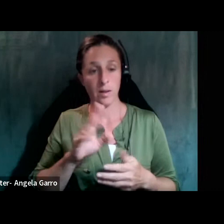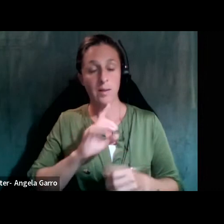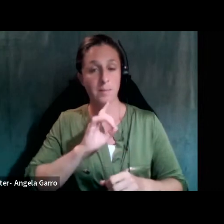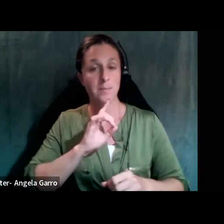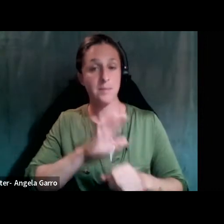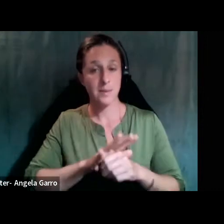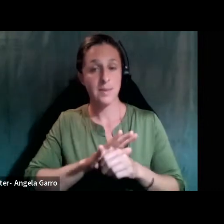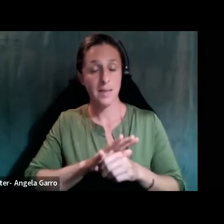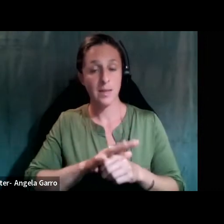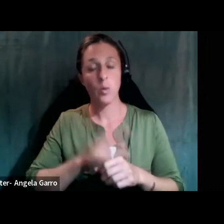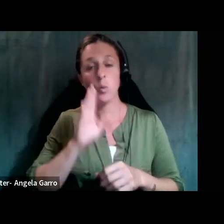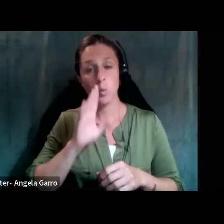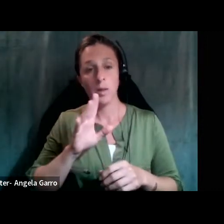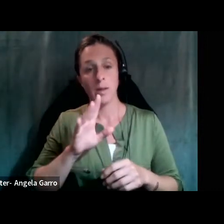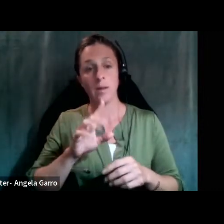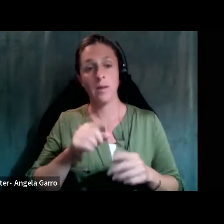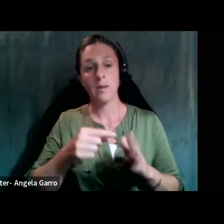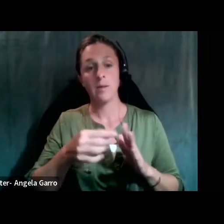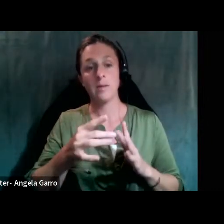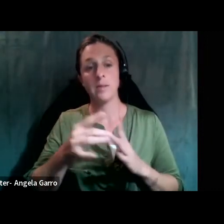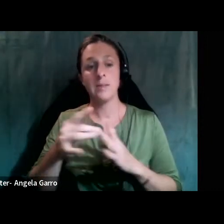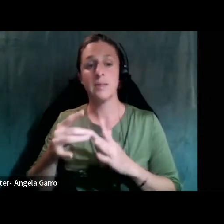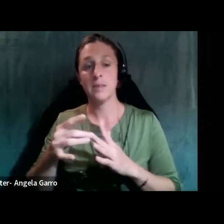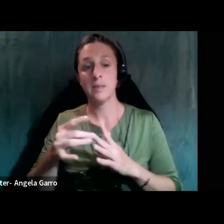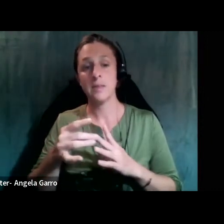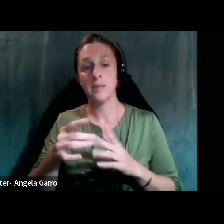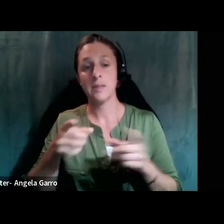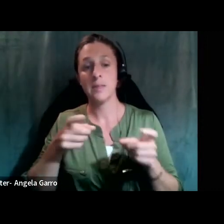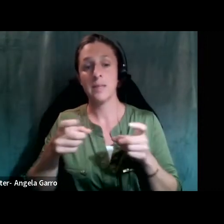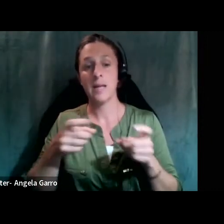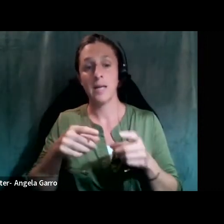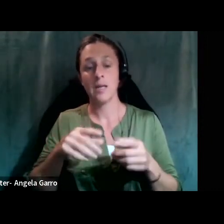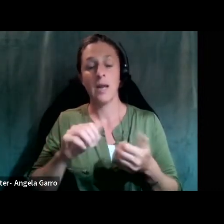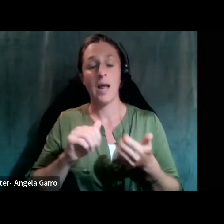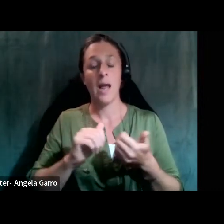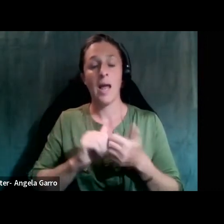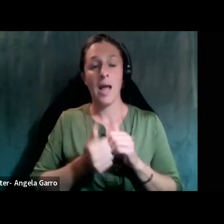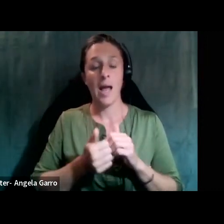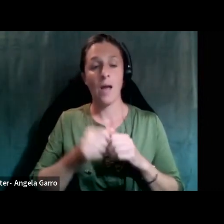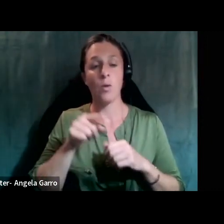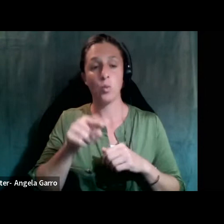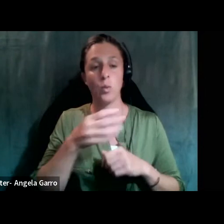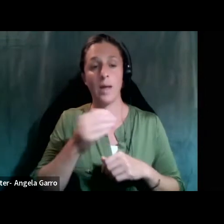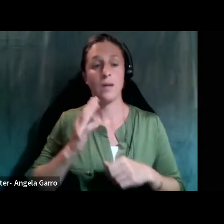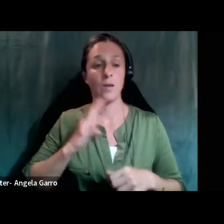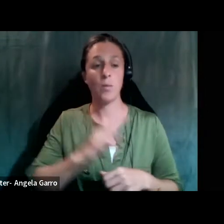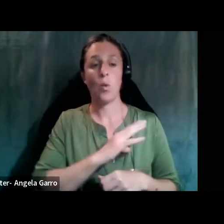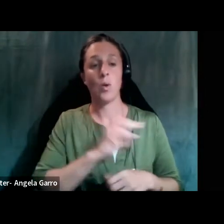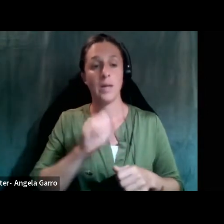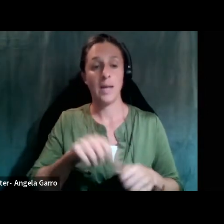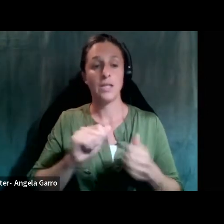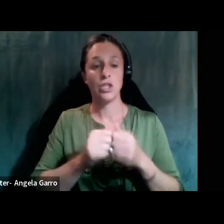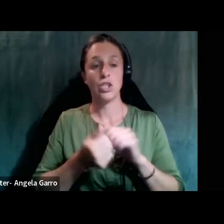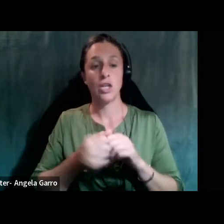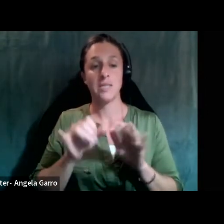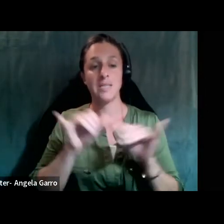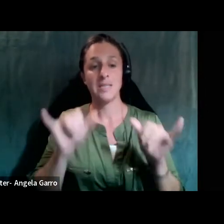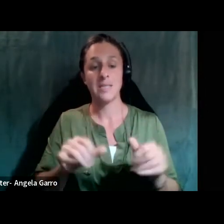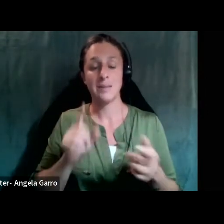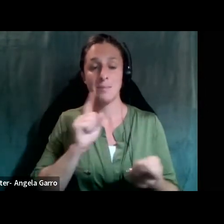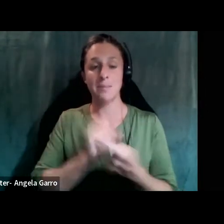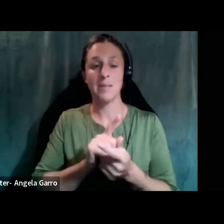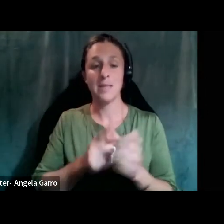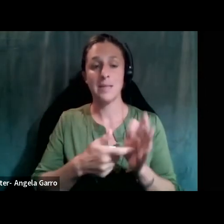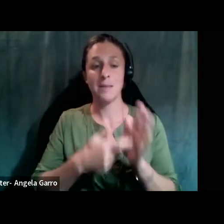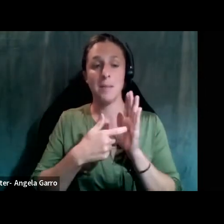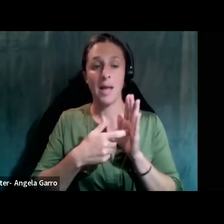dictated by the way in which you and your board can change your system to meet the demands that society will